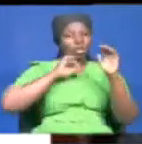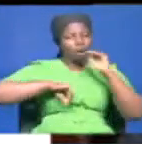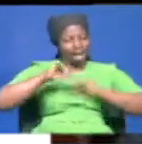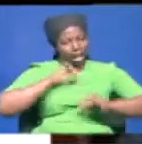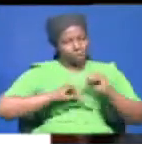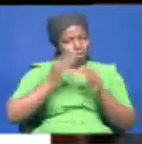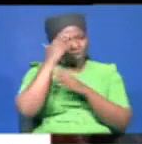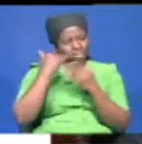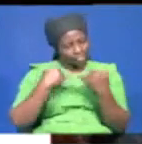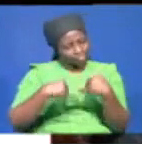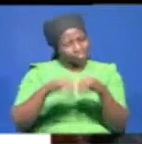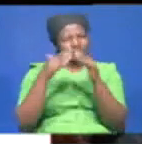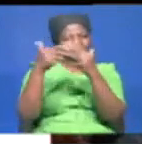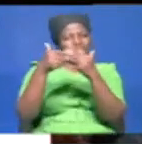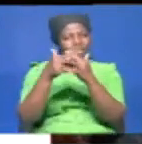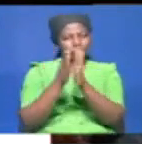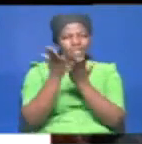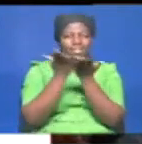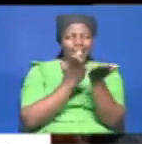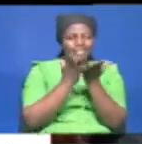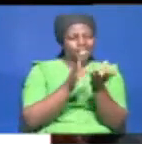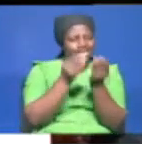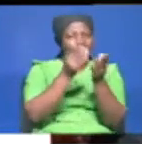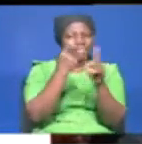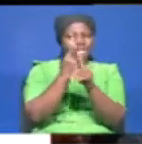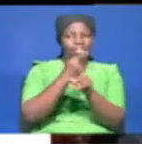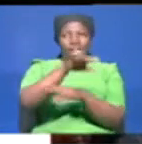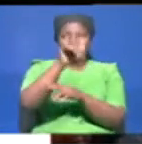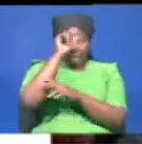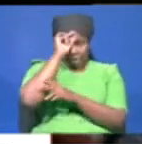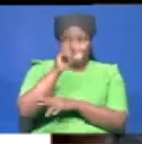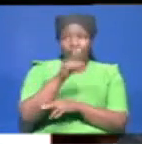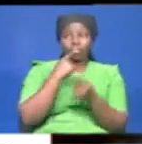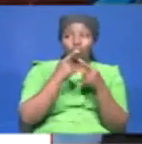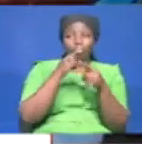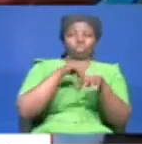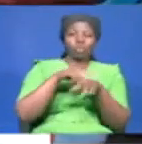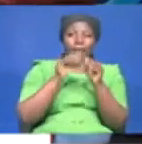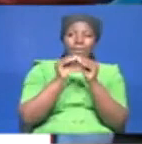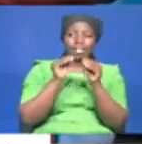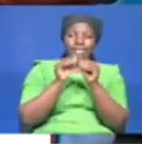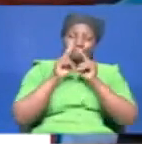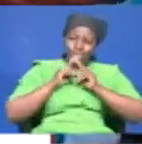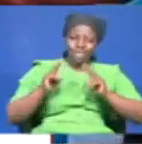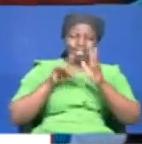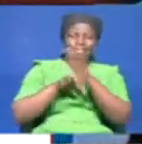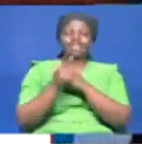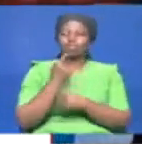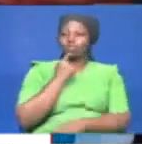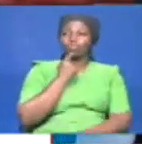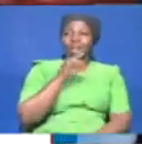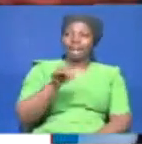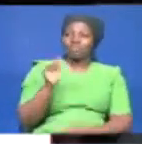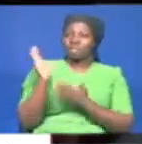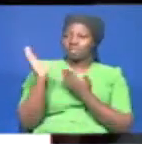of various county governments. He was speaking at a peace meeting at Lokiriyama in Turkana County. Without even a